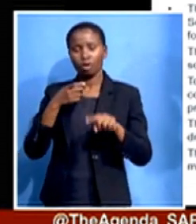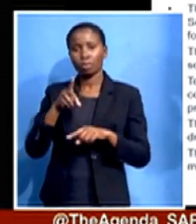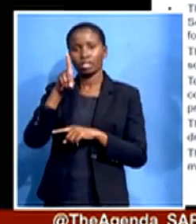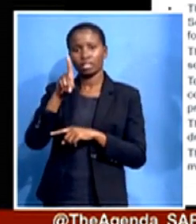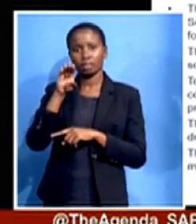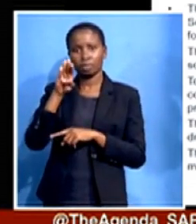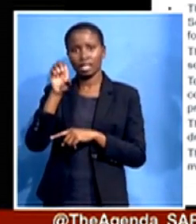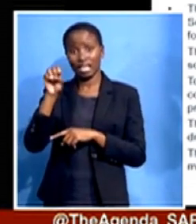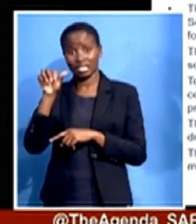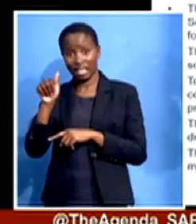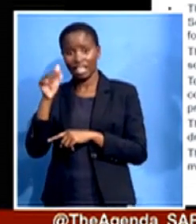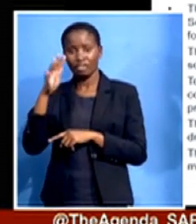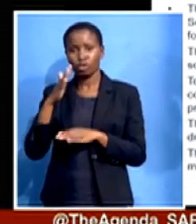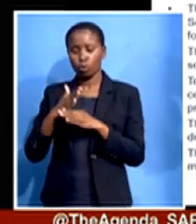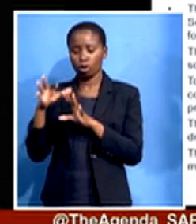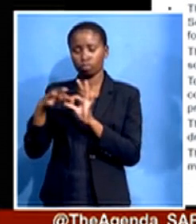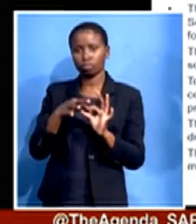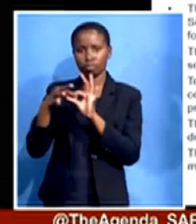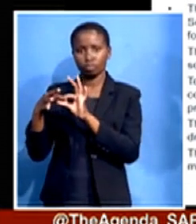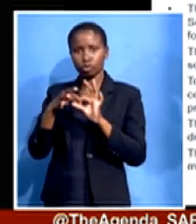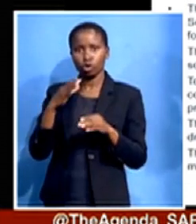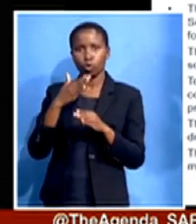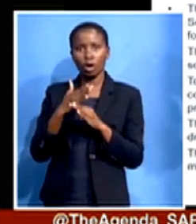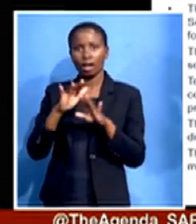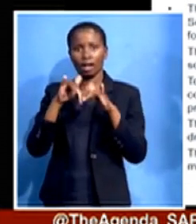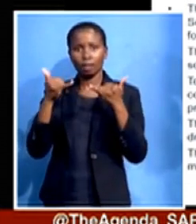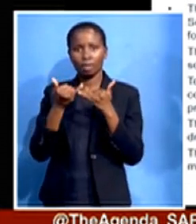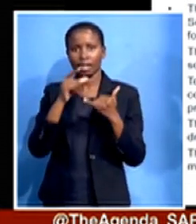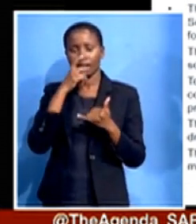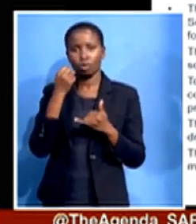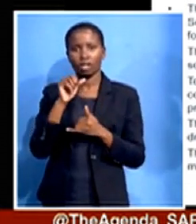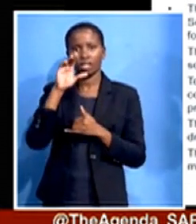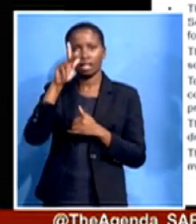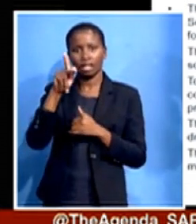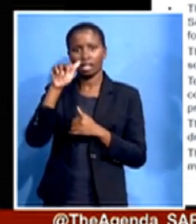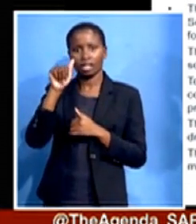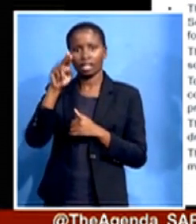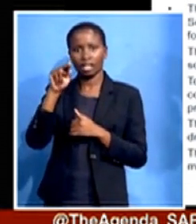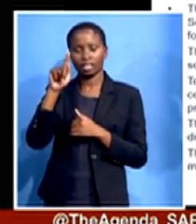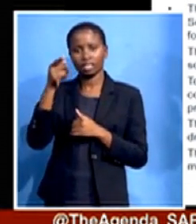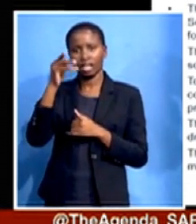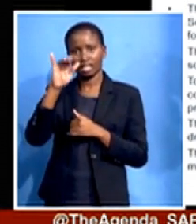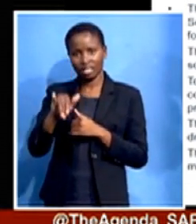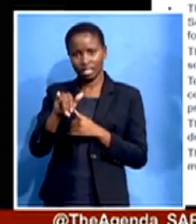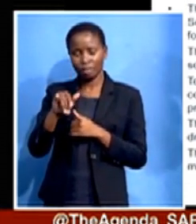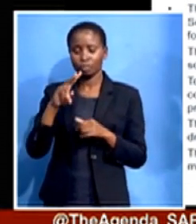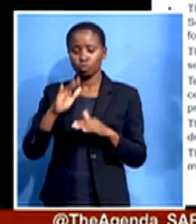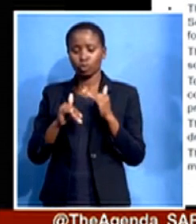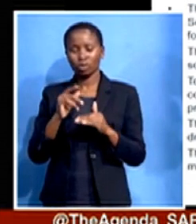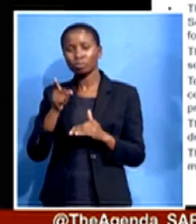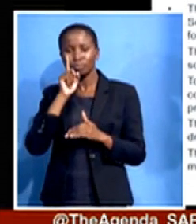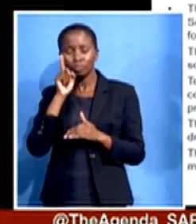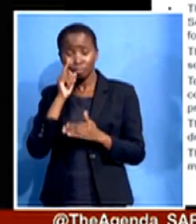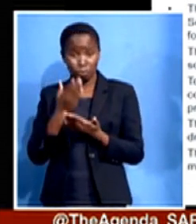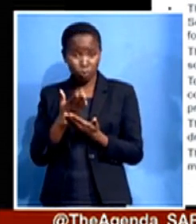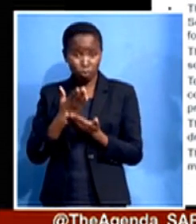Kentucky Bioprocessing, to look at the possibility of localizing vaccine technology